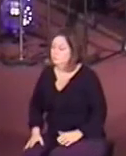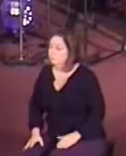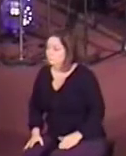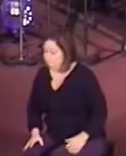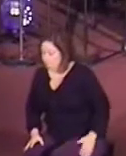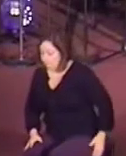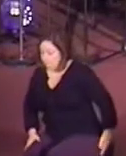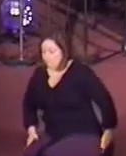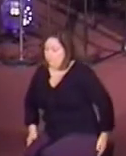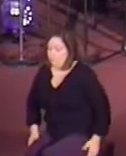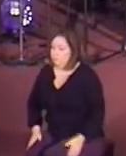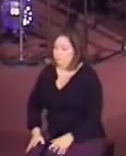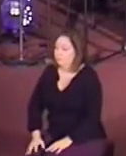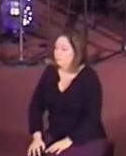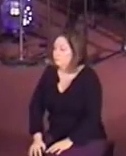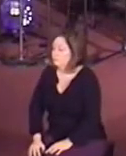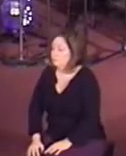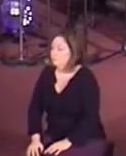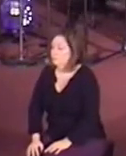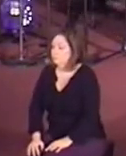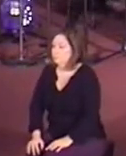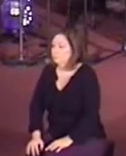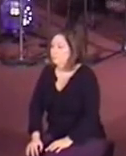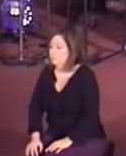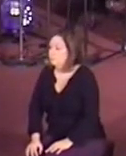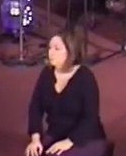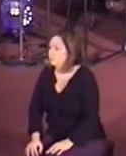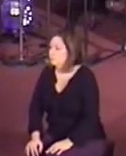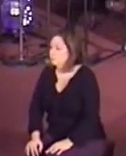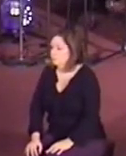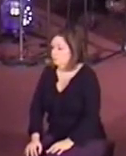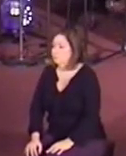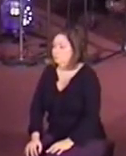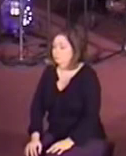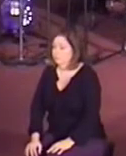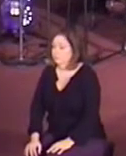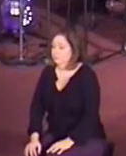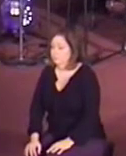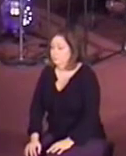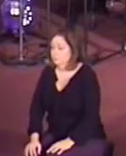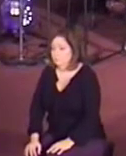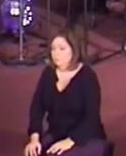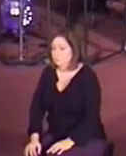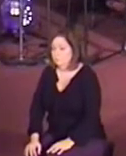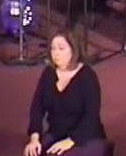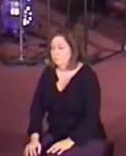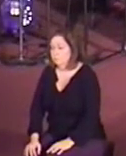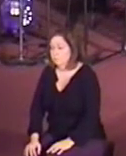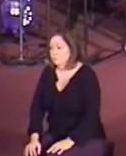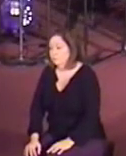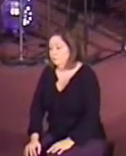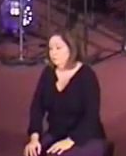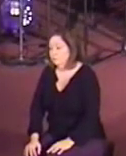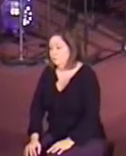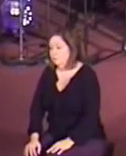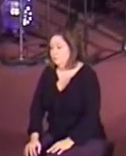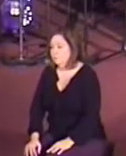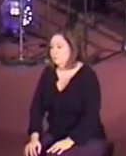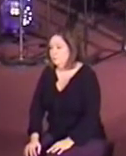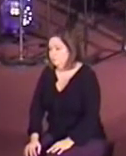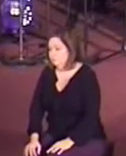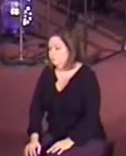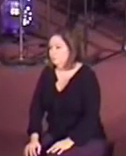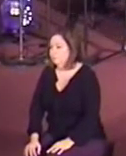It says, at the end of the time, and this is Nebuchadnezzar saying, I, Nebuchadnezzar, lifted my eyes to